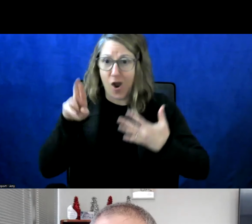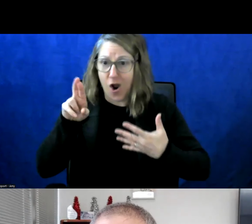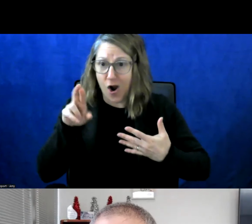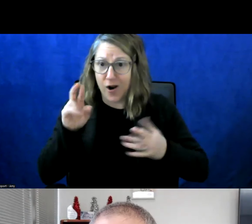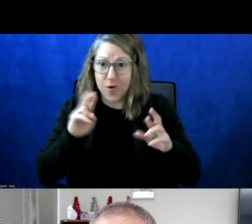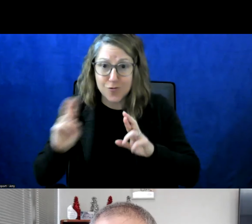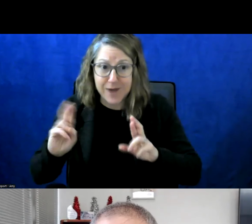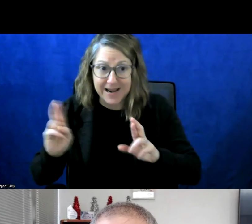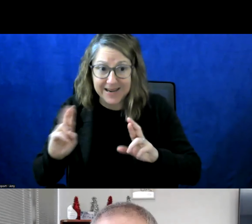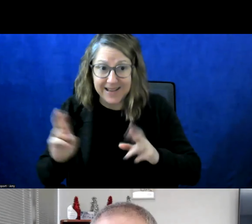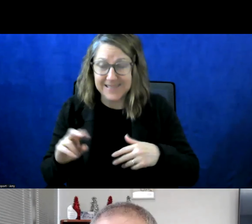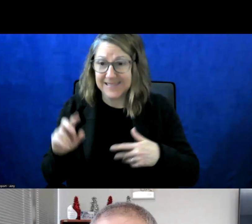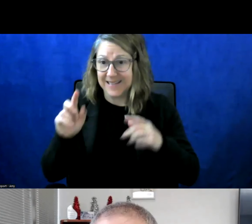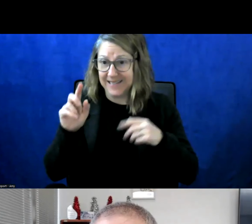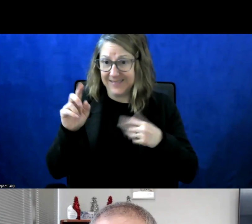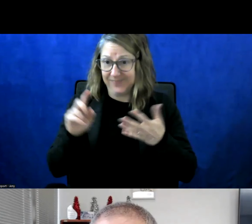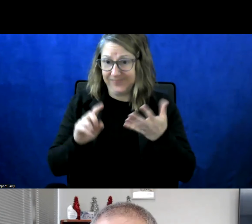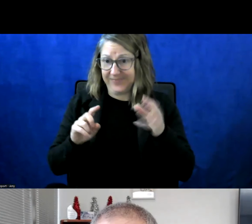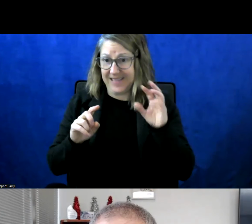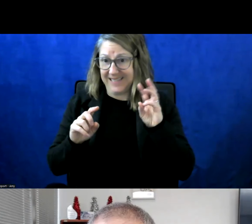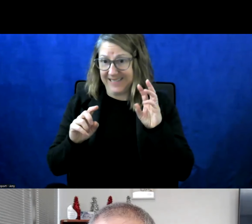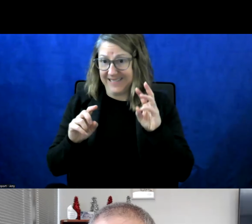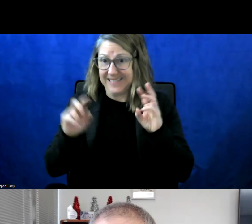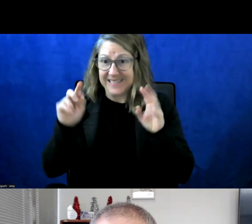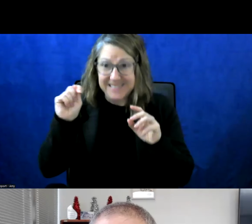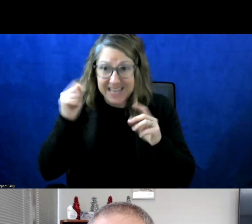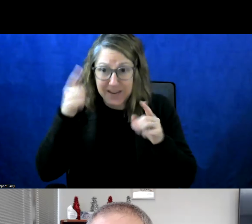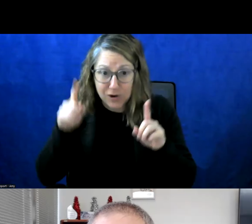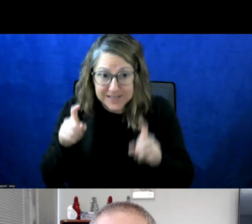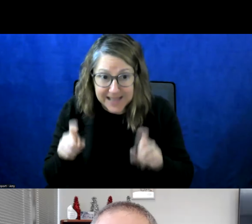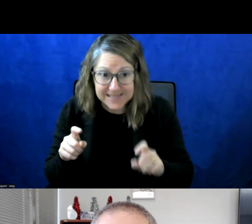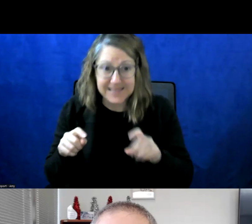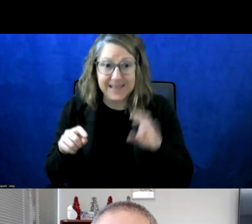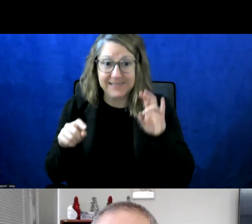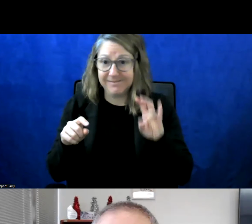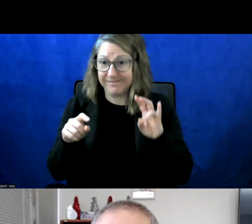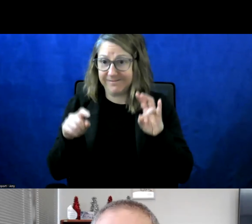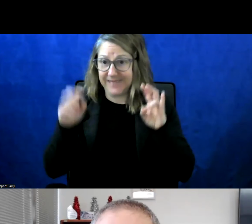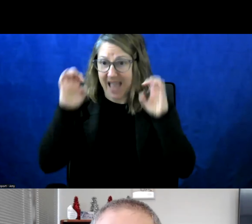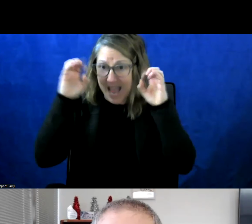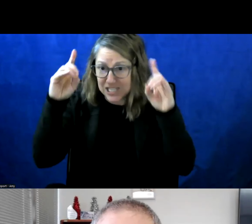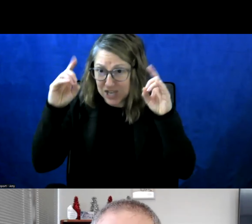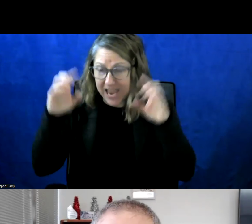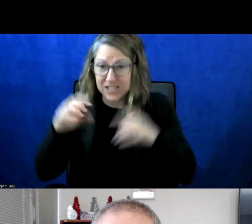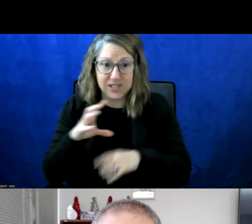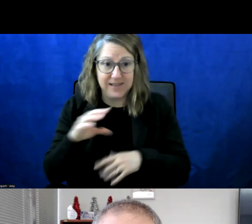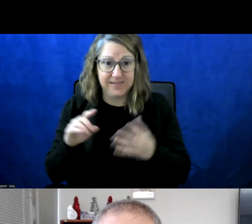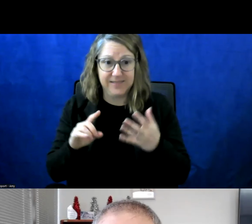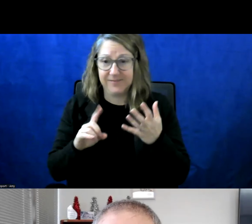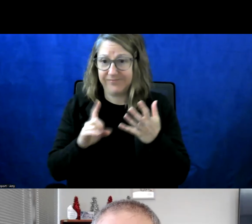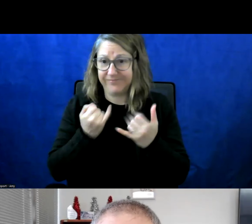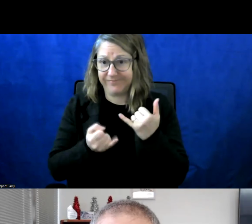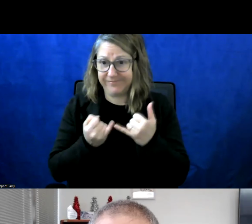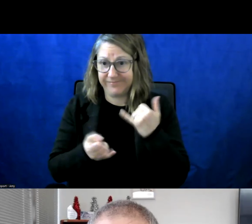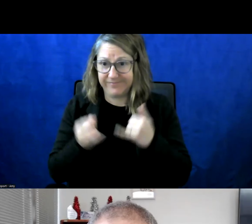touch upon some of these, go into a little bit more detail, and just know that this is our general approach that we're